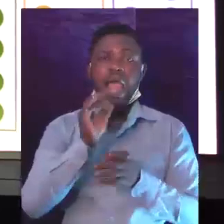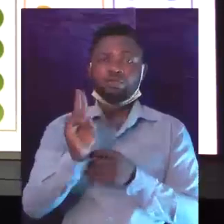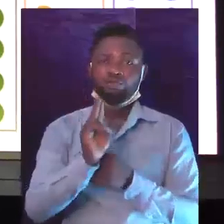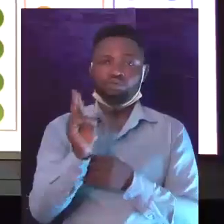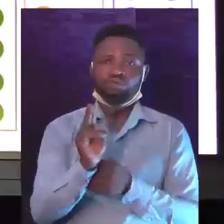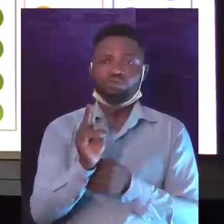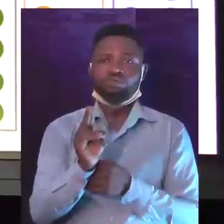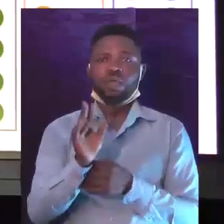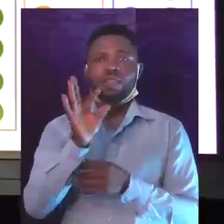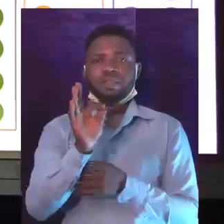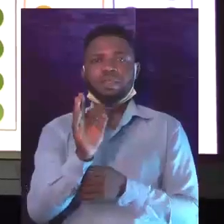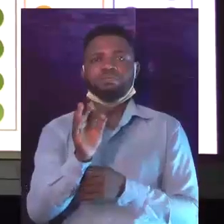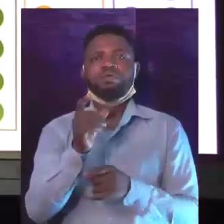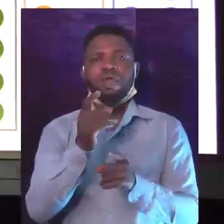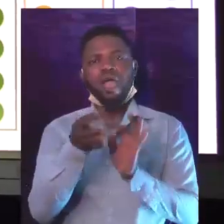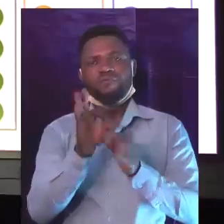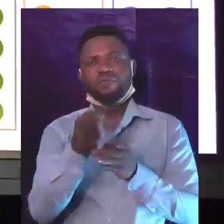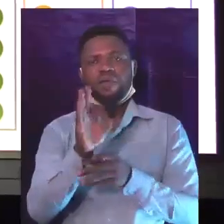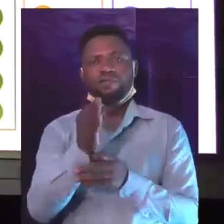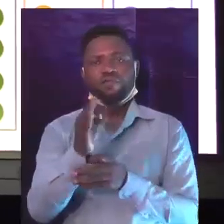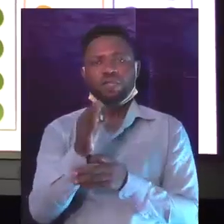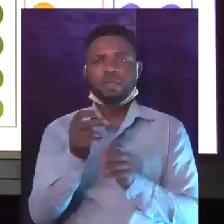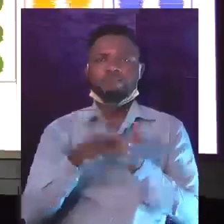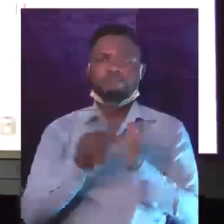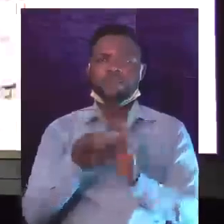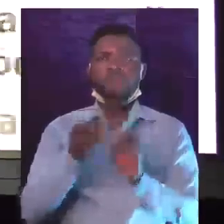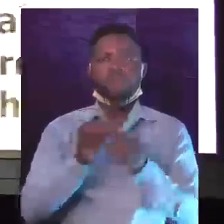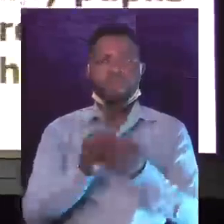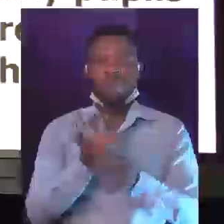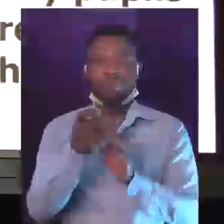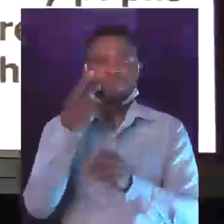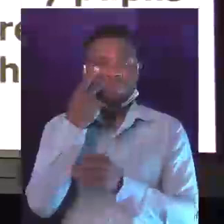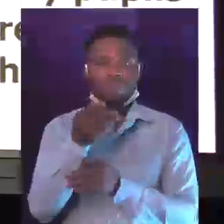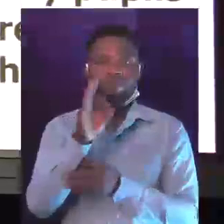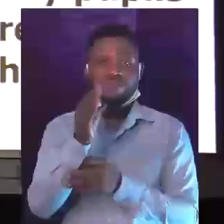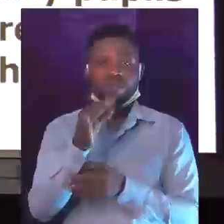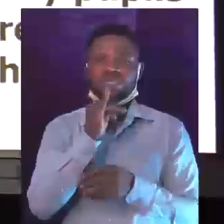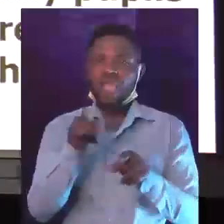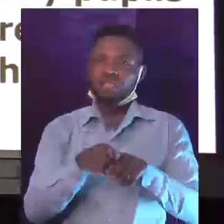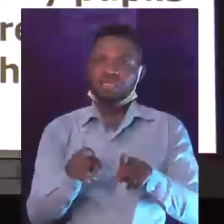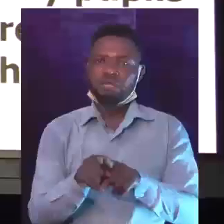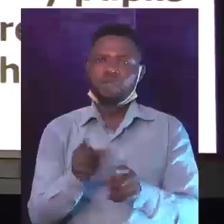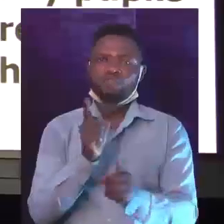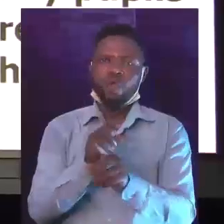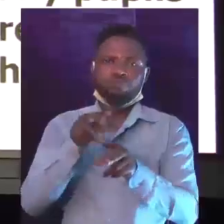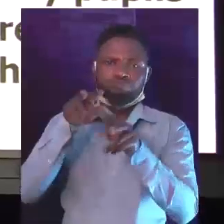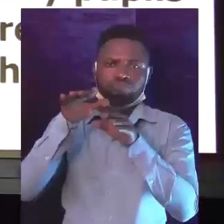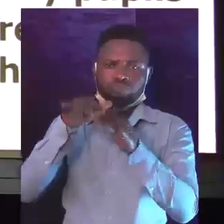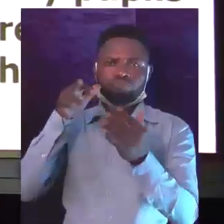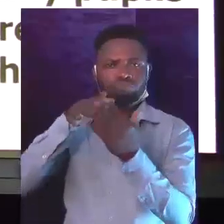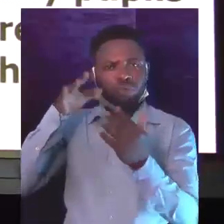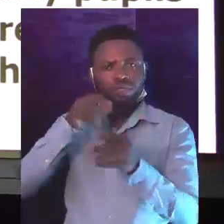remember is how many you get there is something you can count. So, but if you see frequency, it's still the same thing. Now, I want you to study this tally